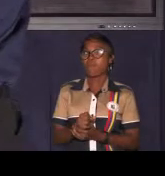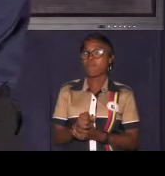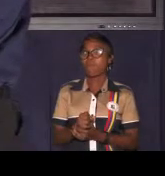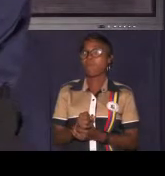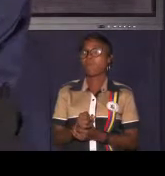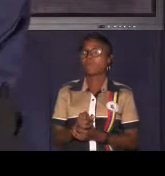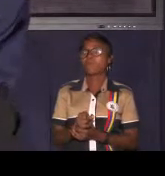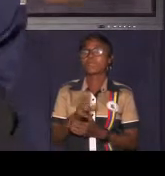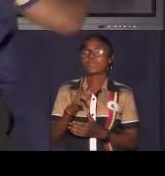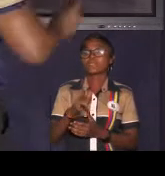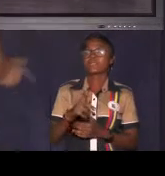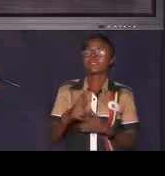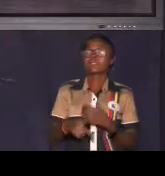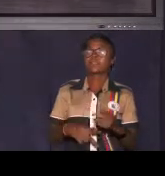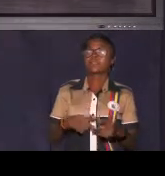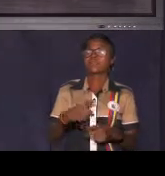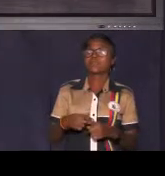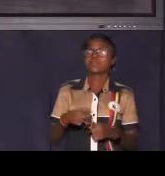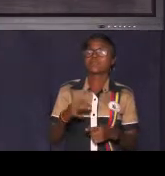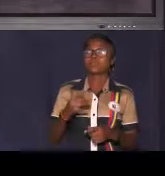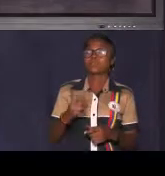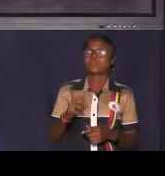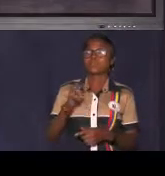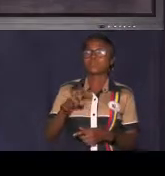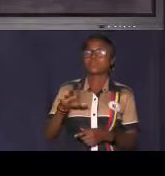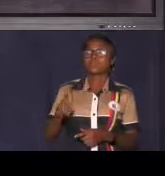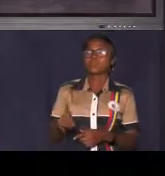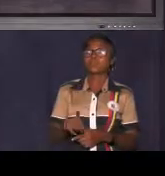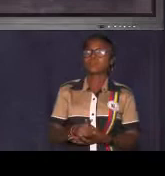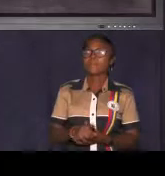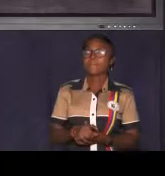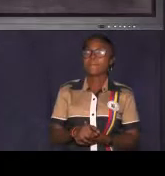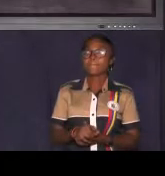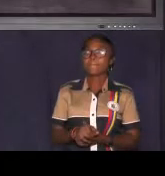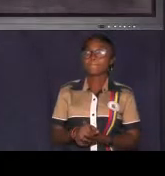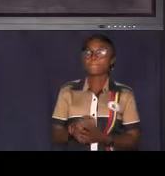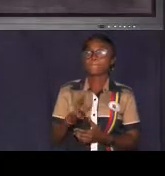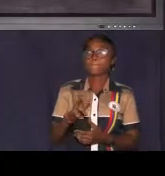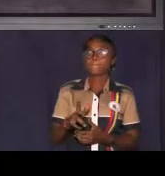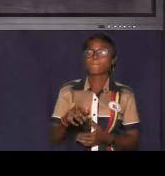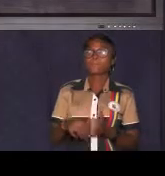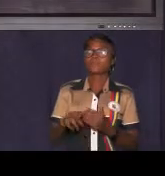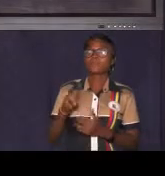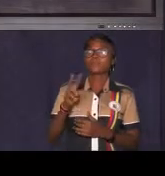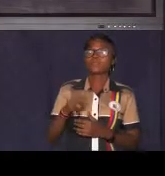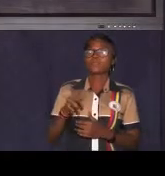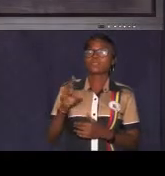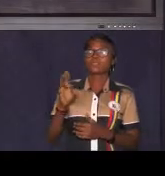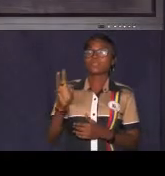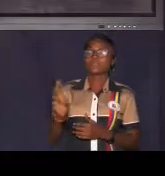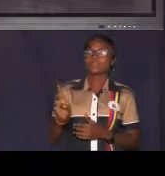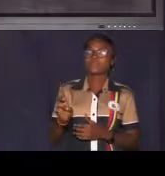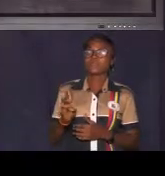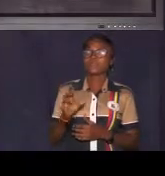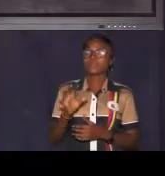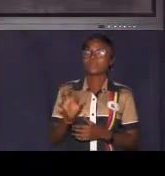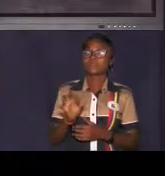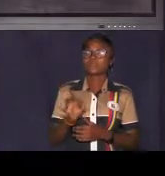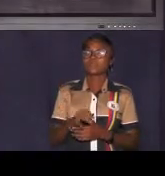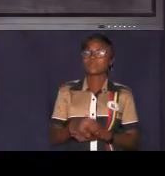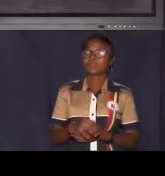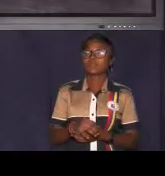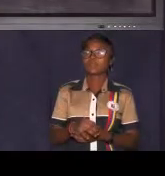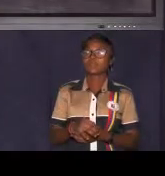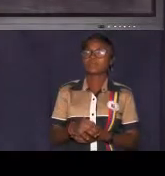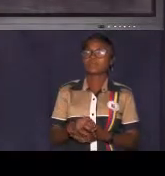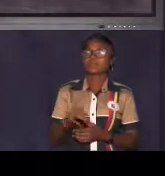2. 3 goes in 21 7 times. 3 can still divide. 3 goes in 27 9 times, and 3 goes